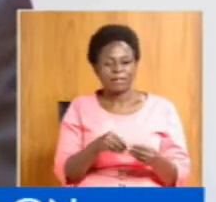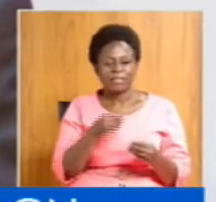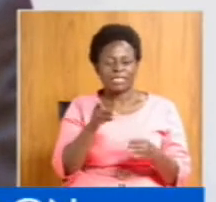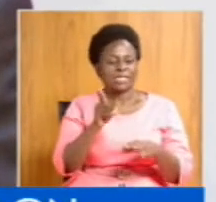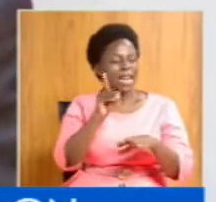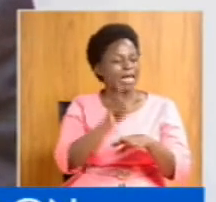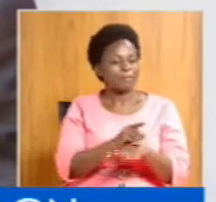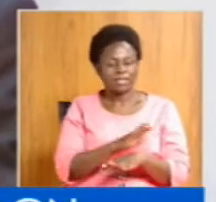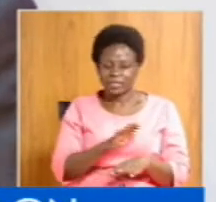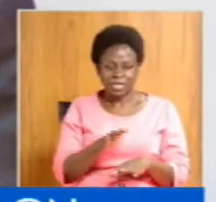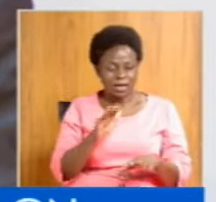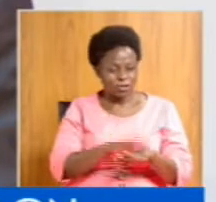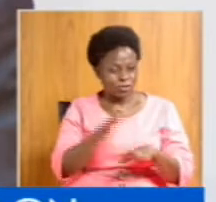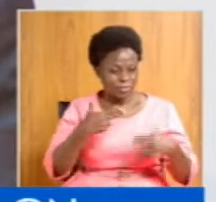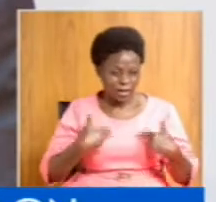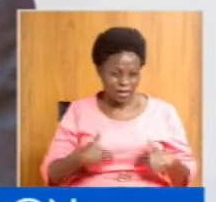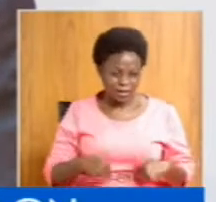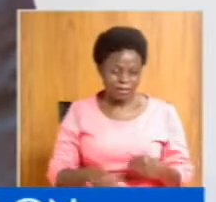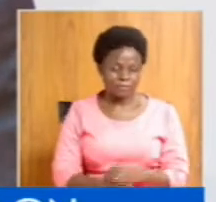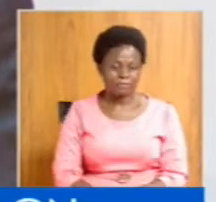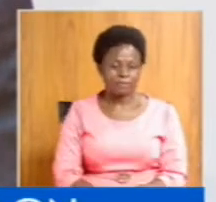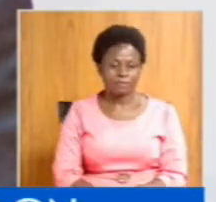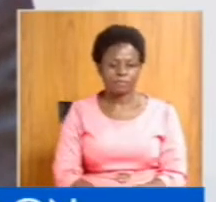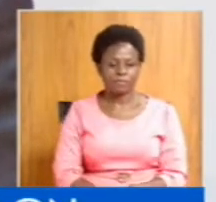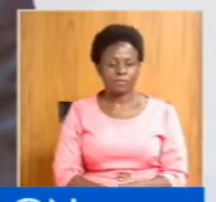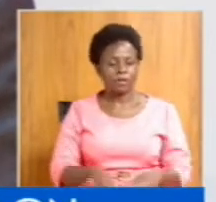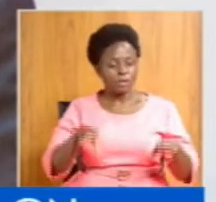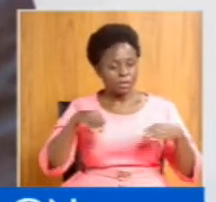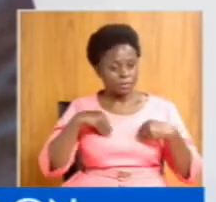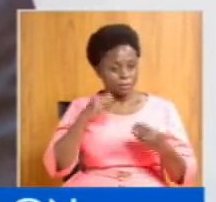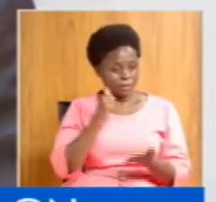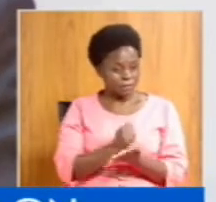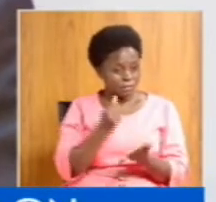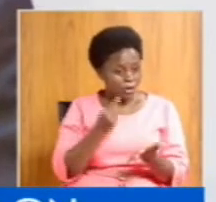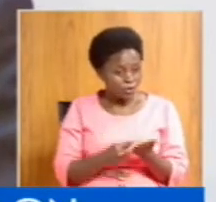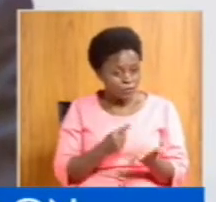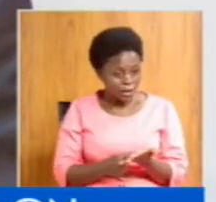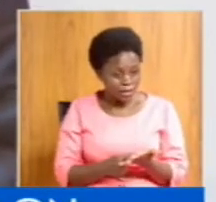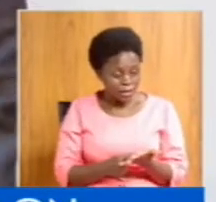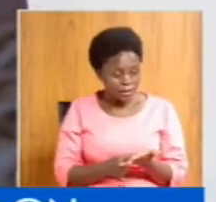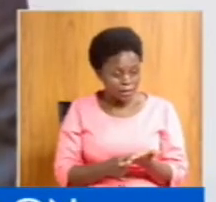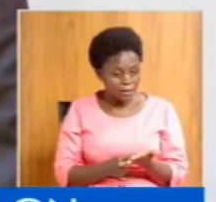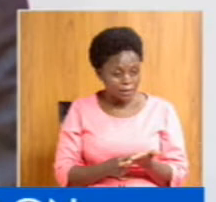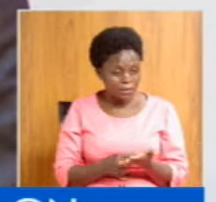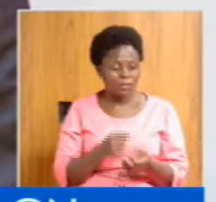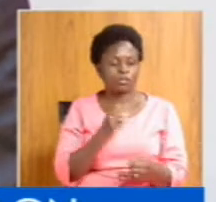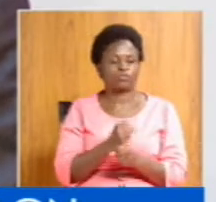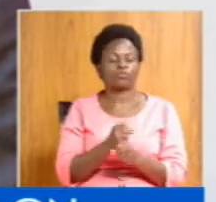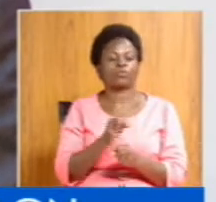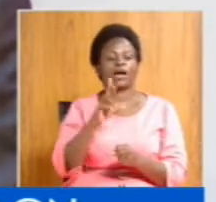liabilities on their head we allowed Bank of Uganda sorry to do